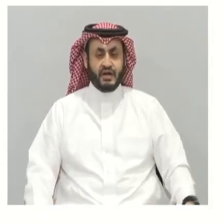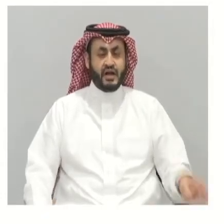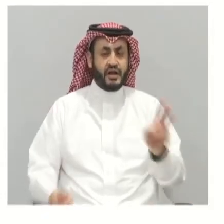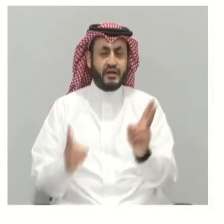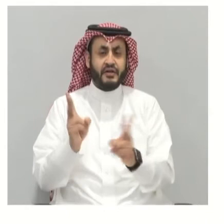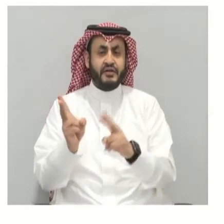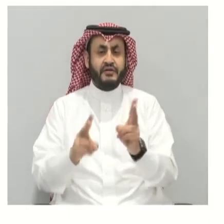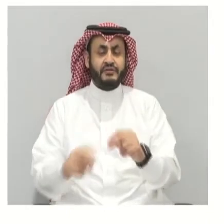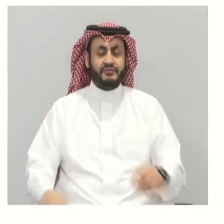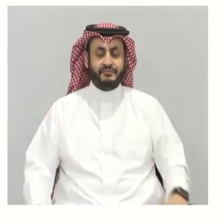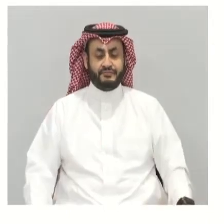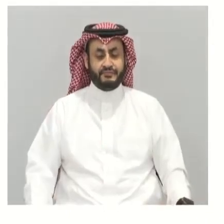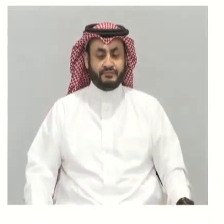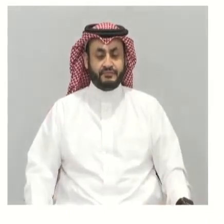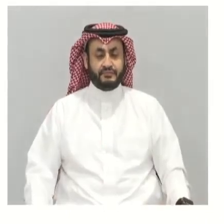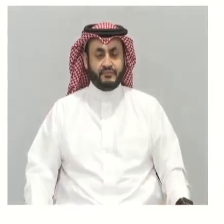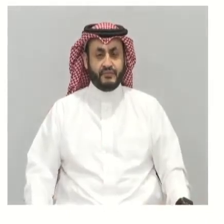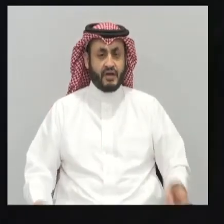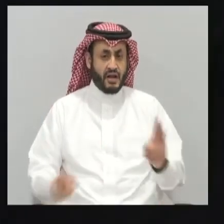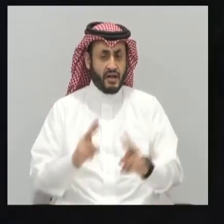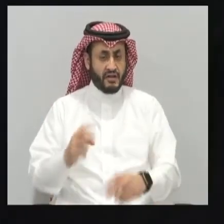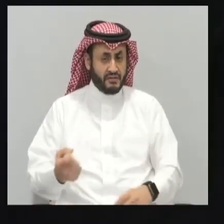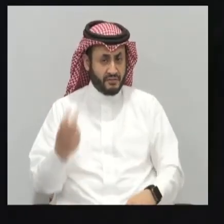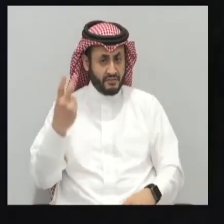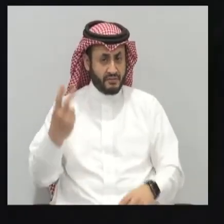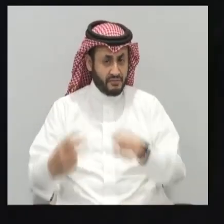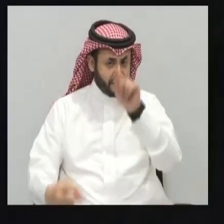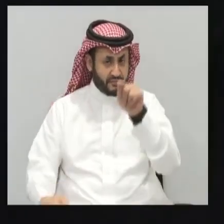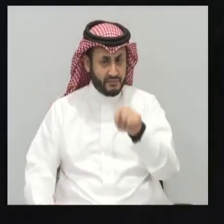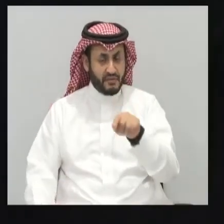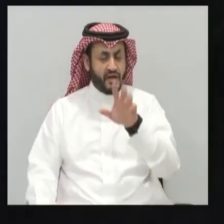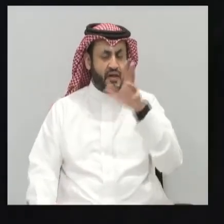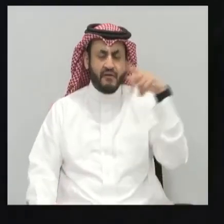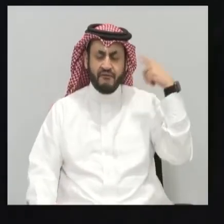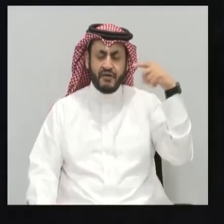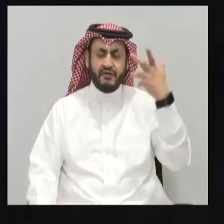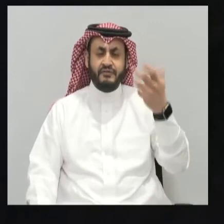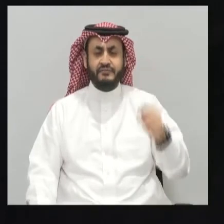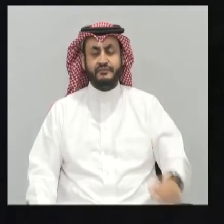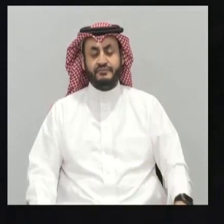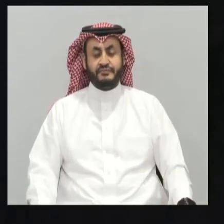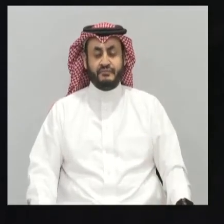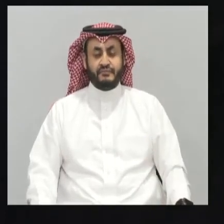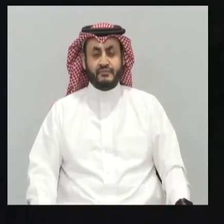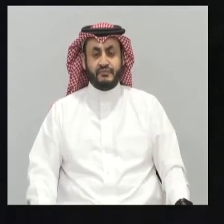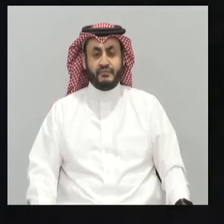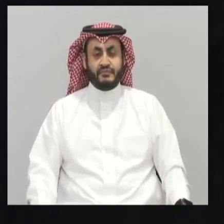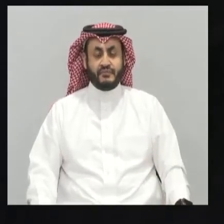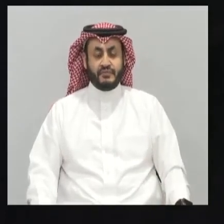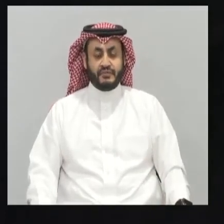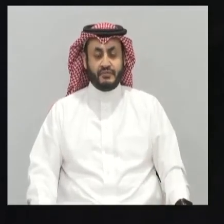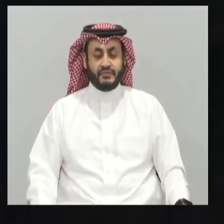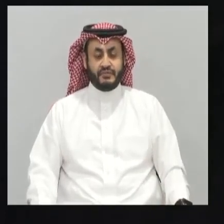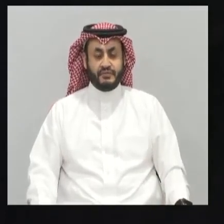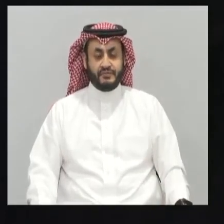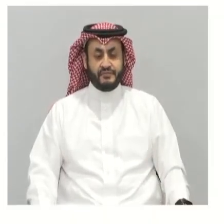Now, let's have this discussion. So I have here two questions for you. I want you to think about it, and I will show you what I think about it, okay?